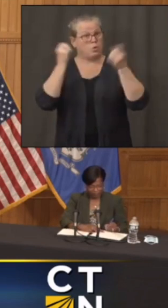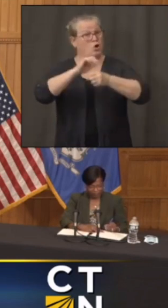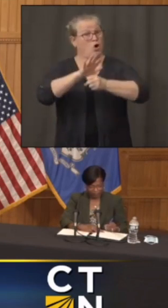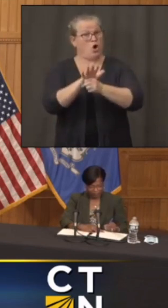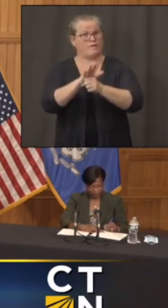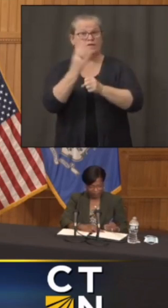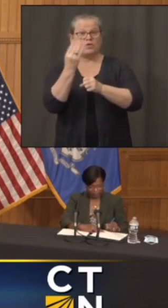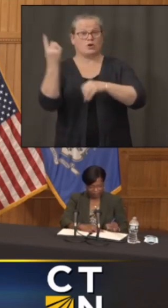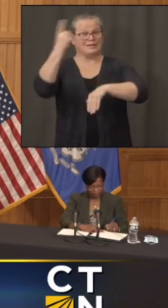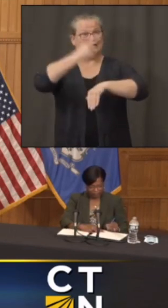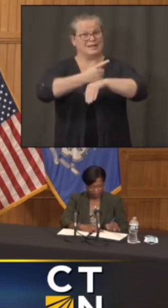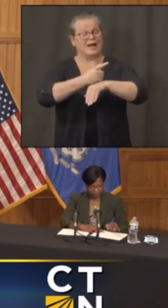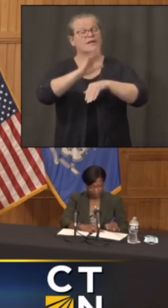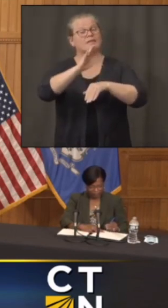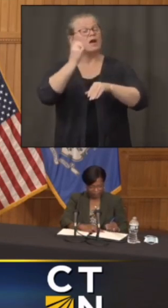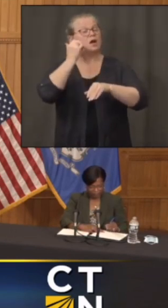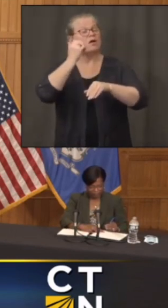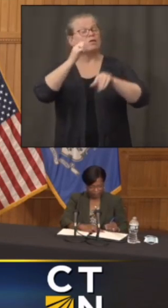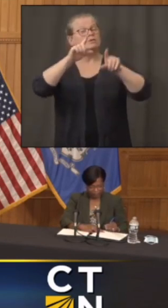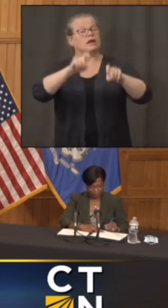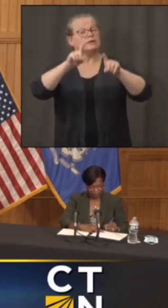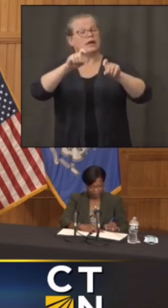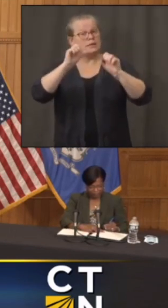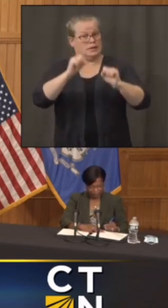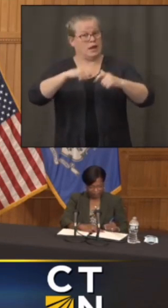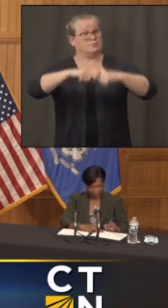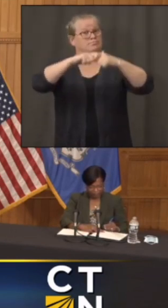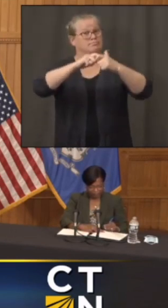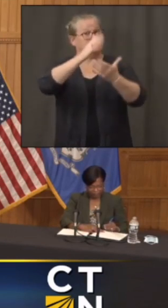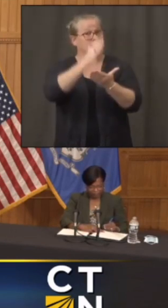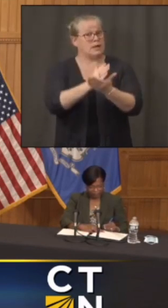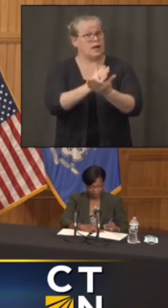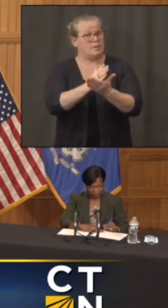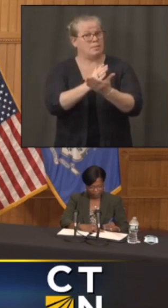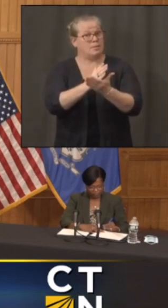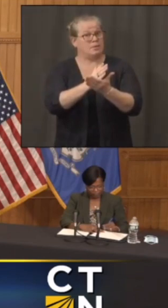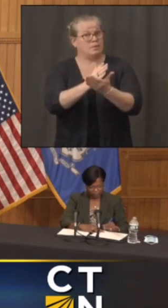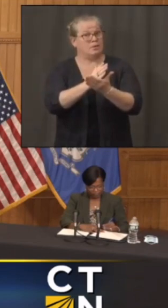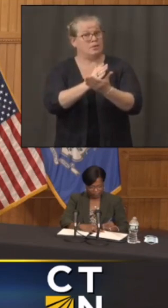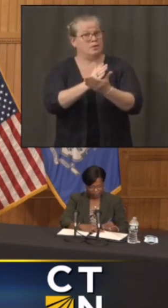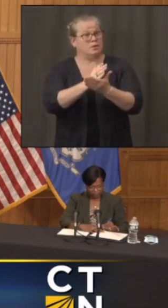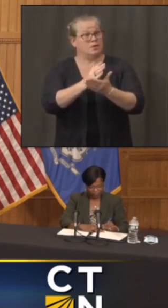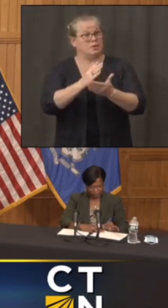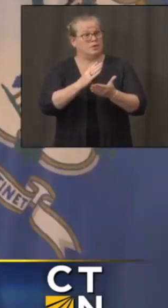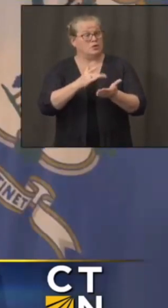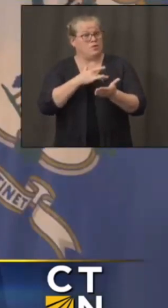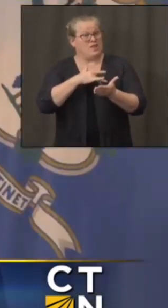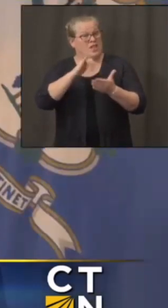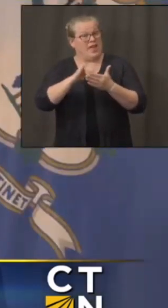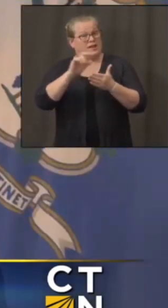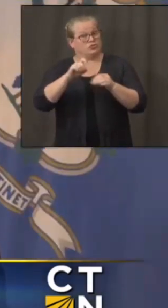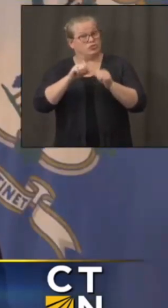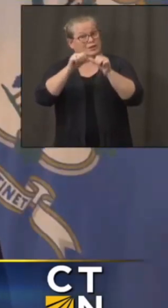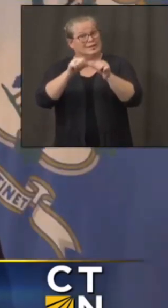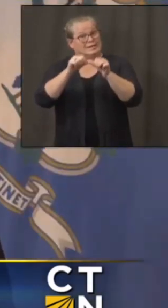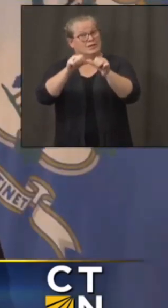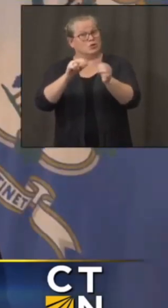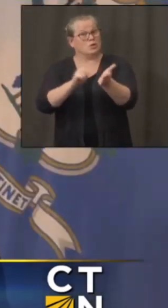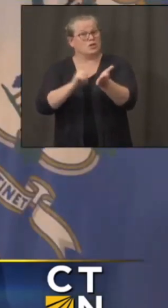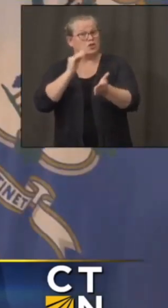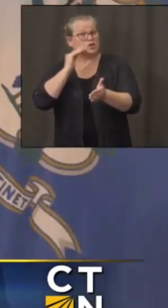strategy, especially as we begin letting more visitors into the nursing homes? I do, except in